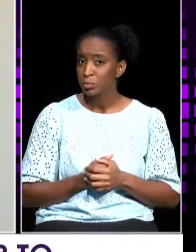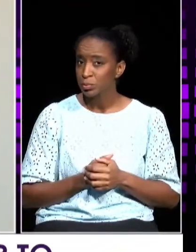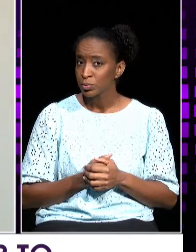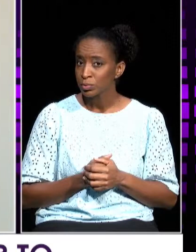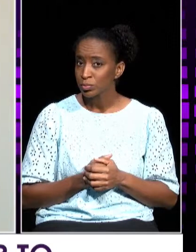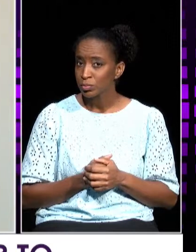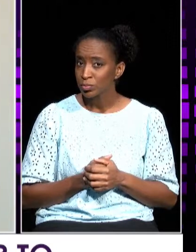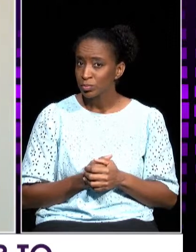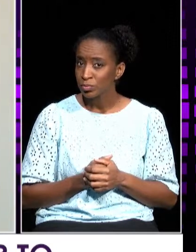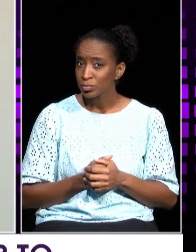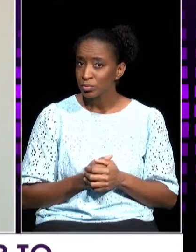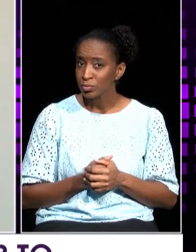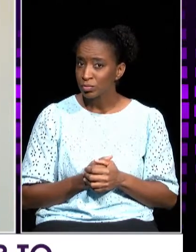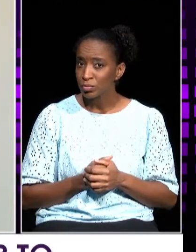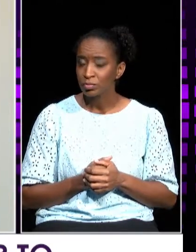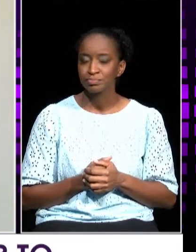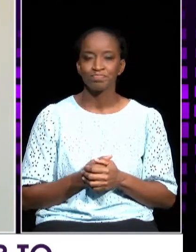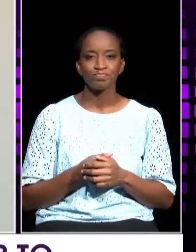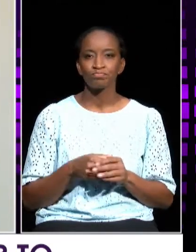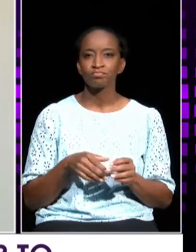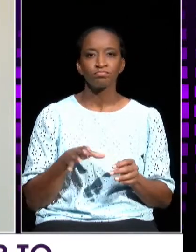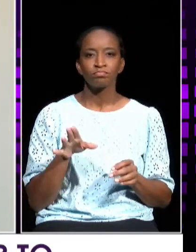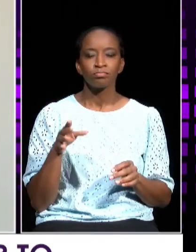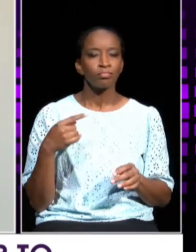I'm not getting your audio, Shawn.